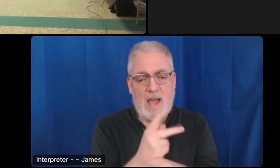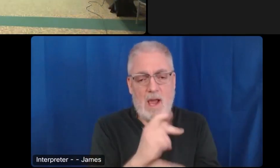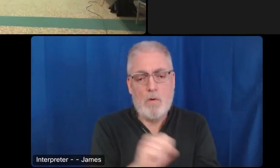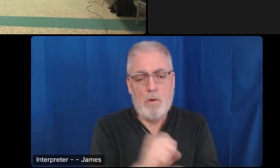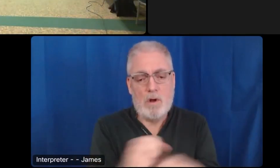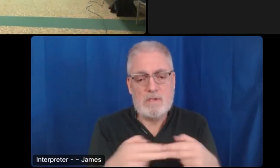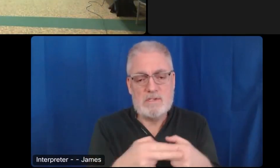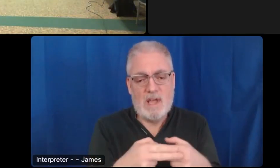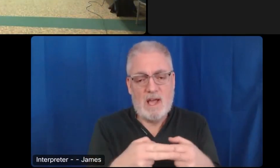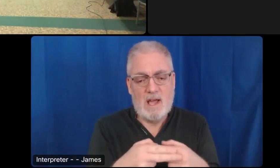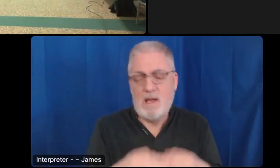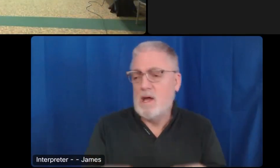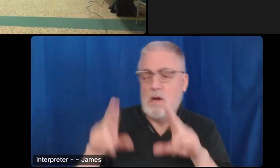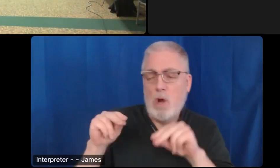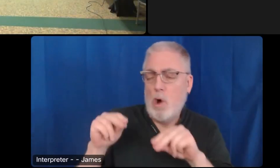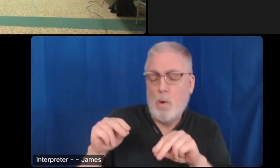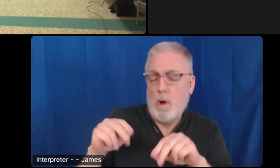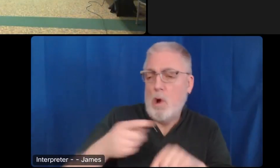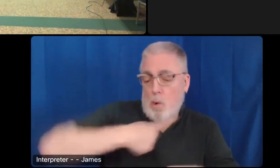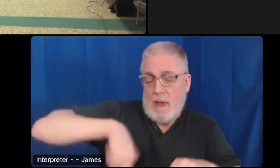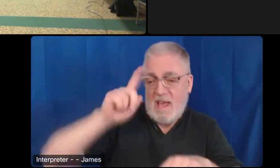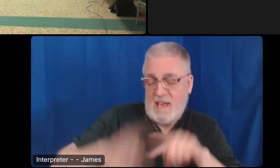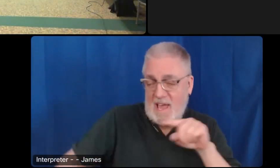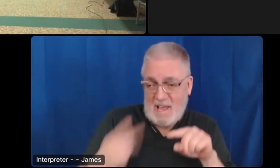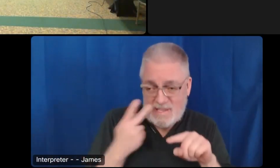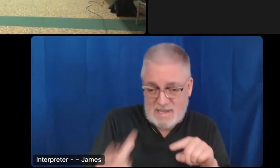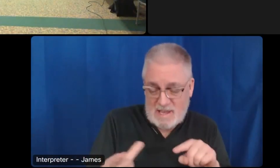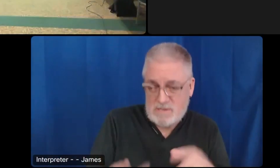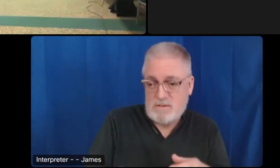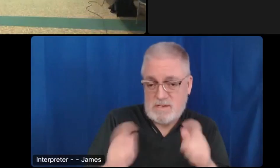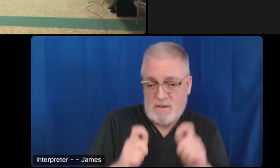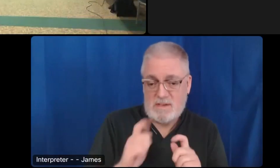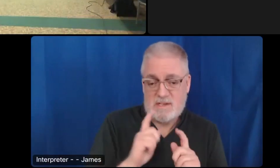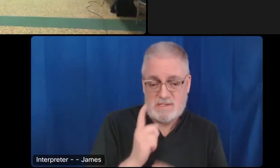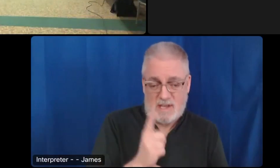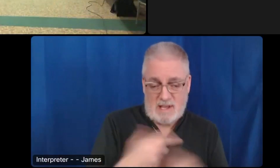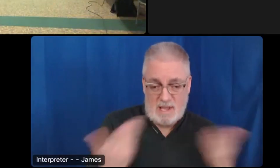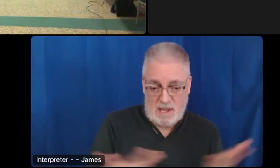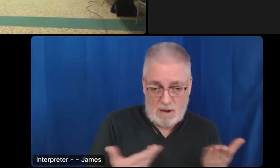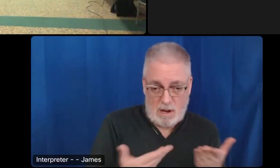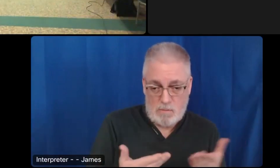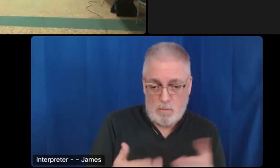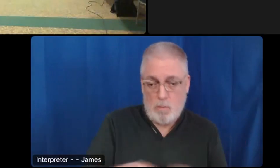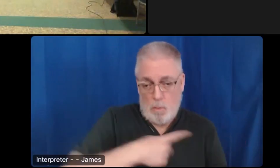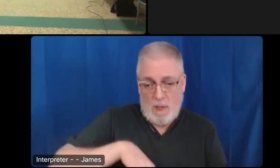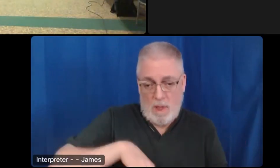No, we can't see it. So why don't you just give us a second in the Yeah. room and we'll pull the slides up for you. Thank you.